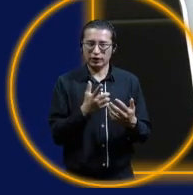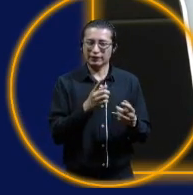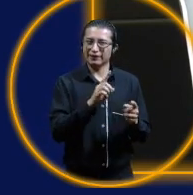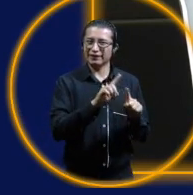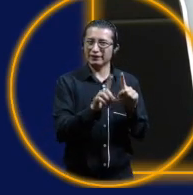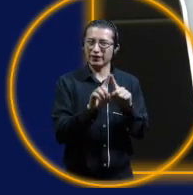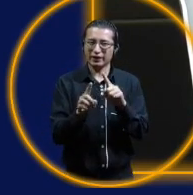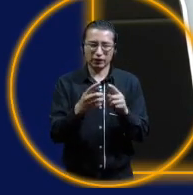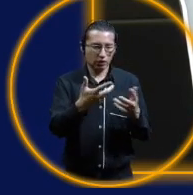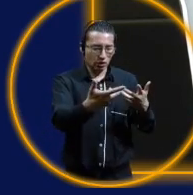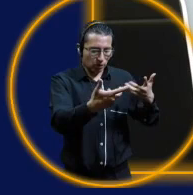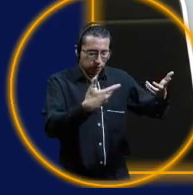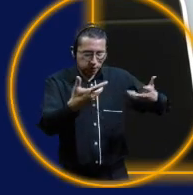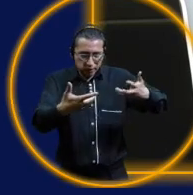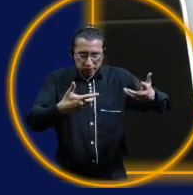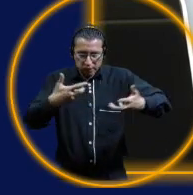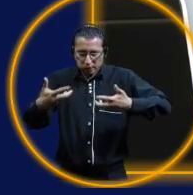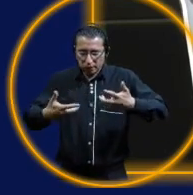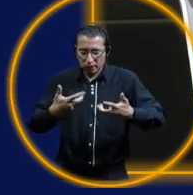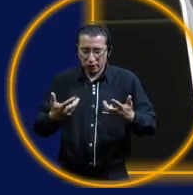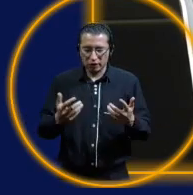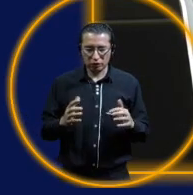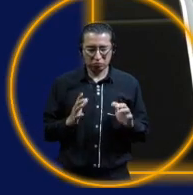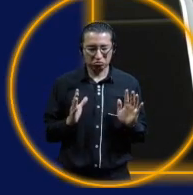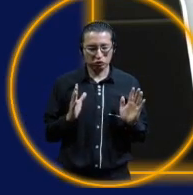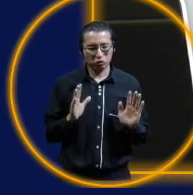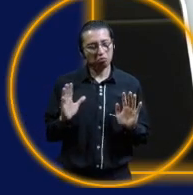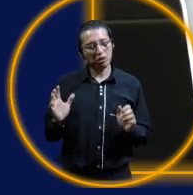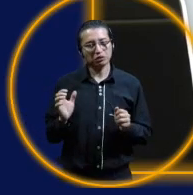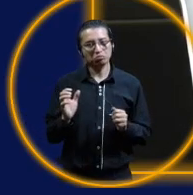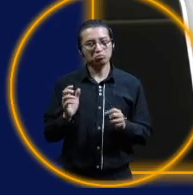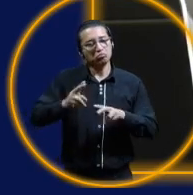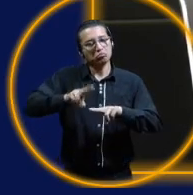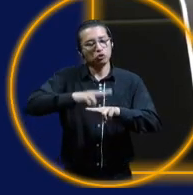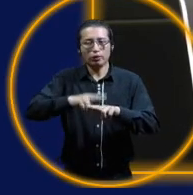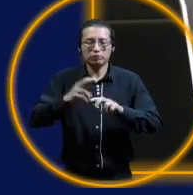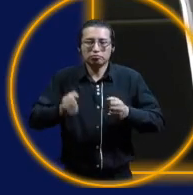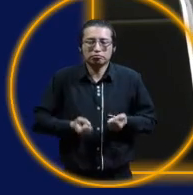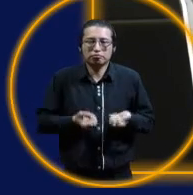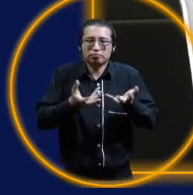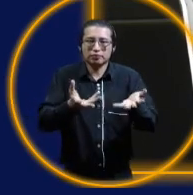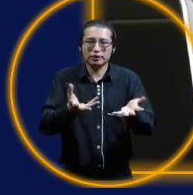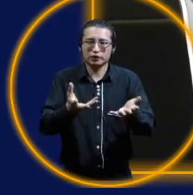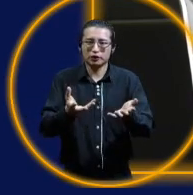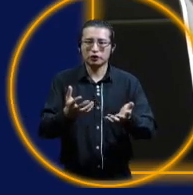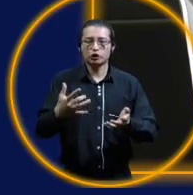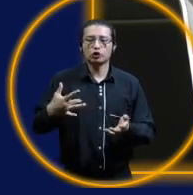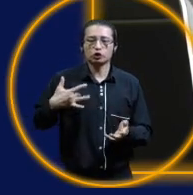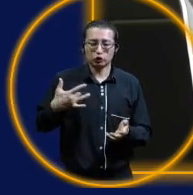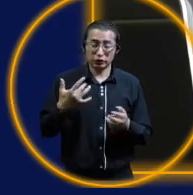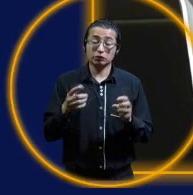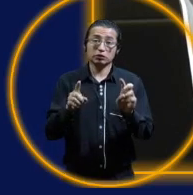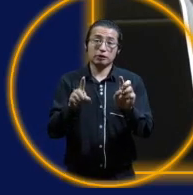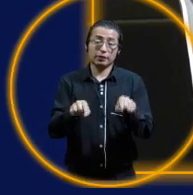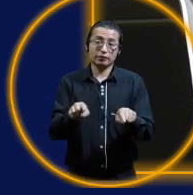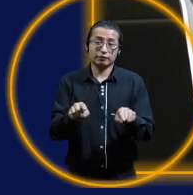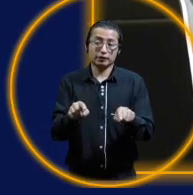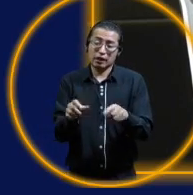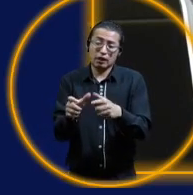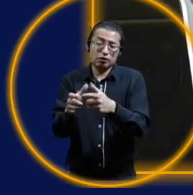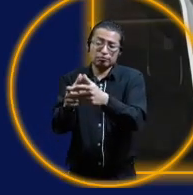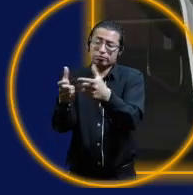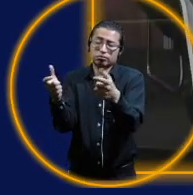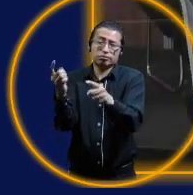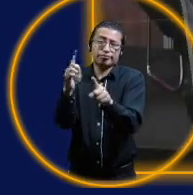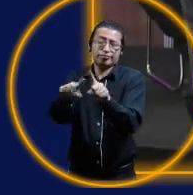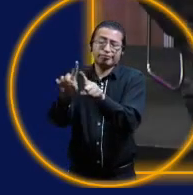off more organic, I think. I also feel that the wide variety of things that we